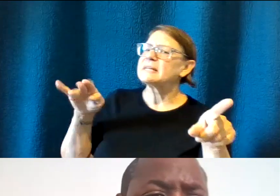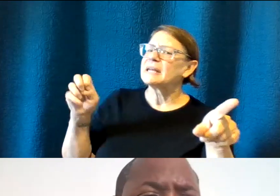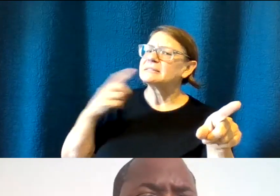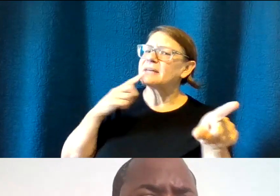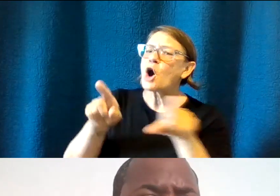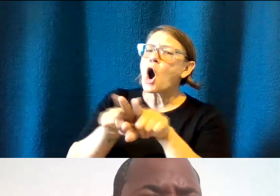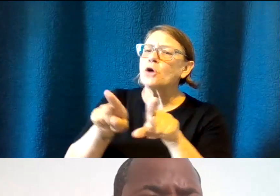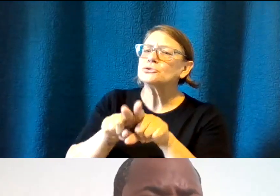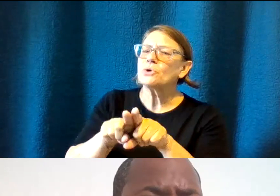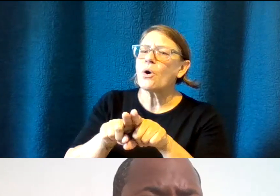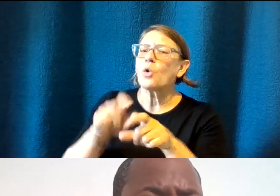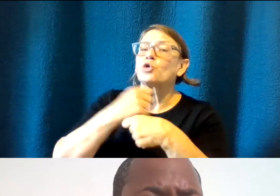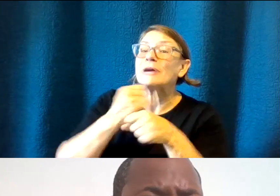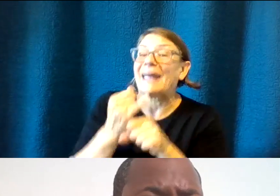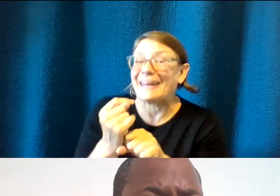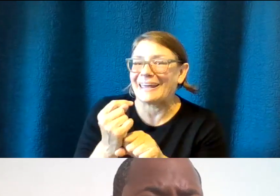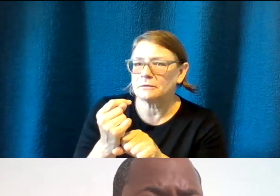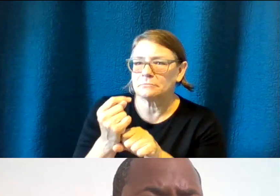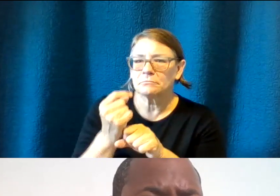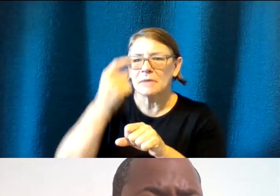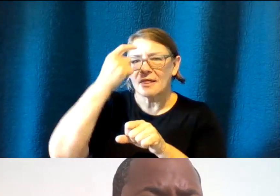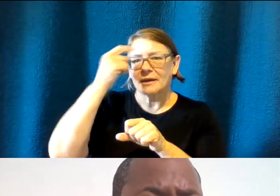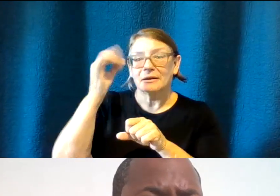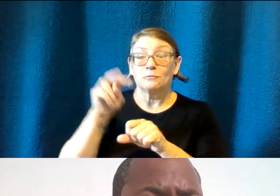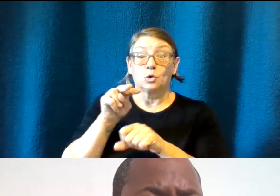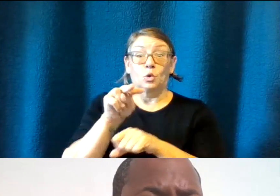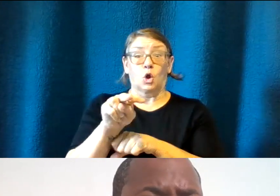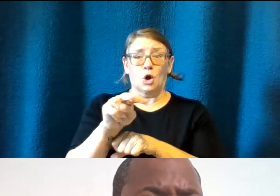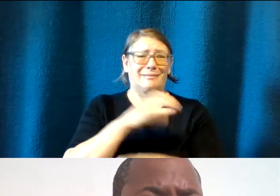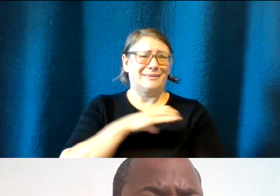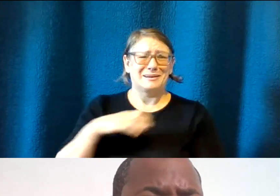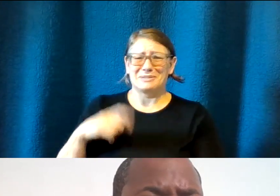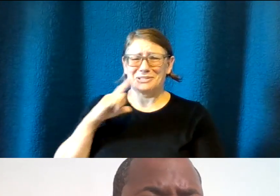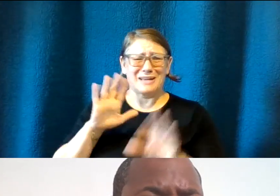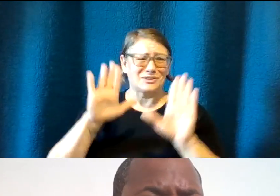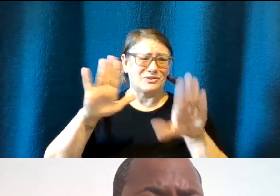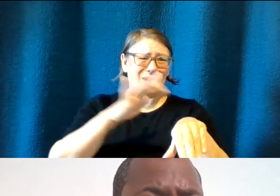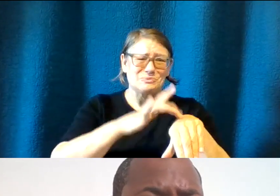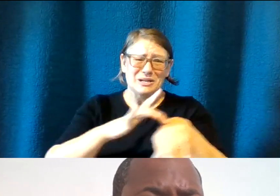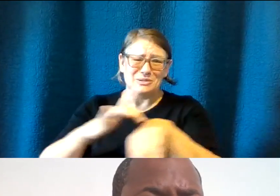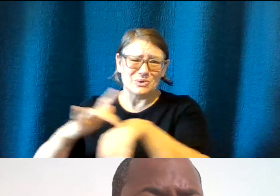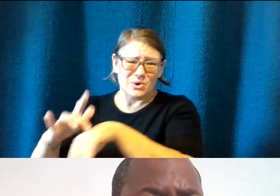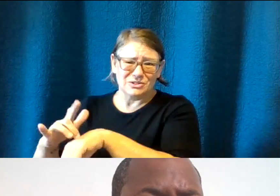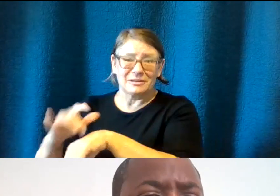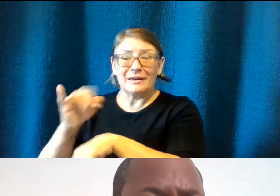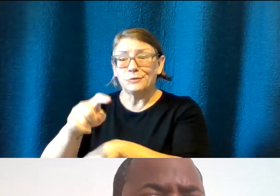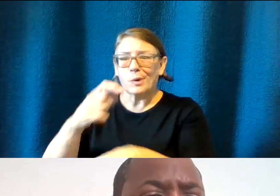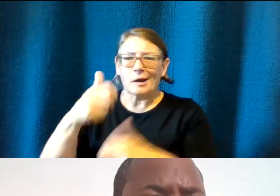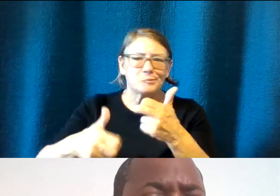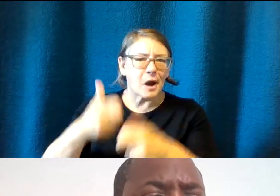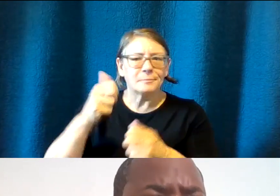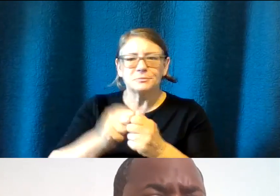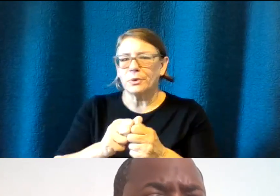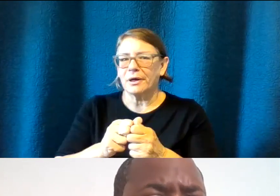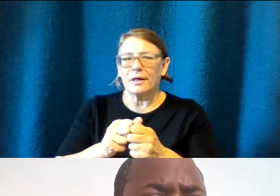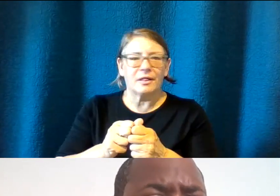like, like I said, I think if you look at, again, the commission has a great resource, but if you had issues on how